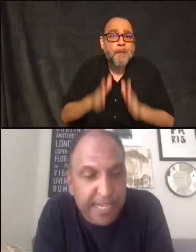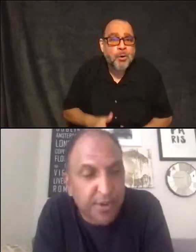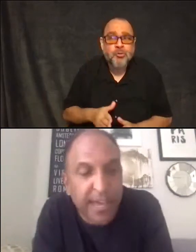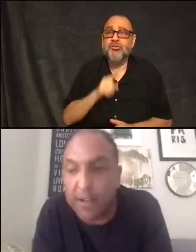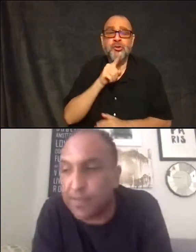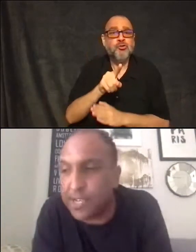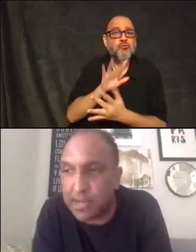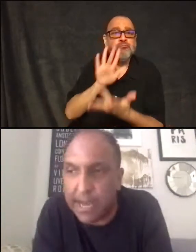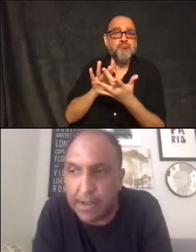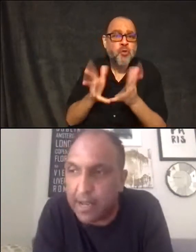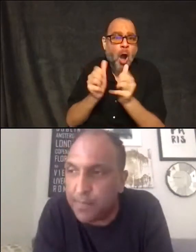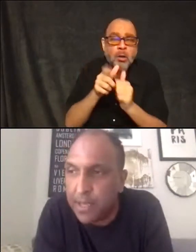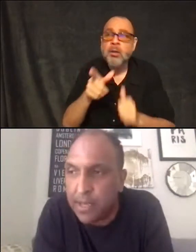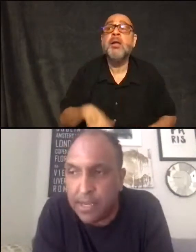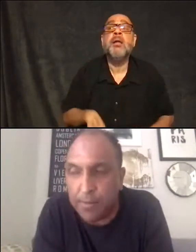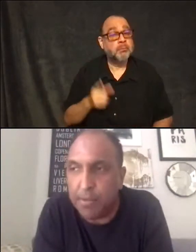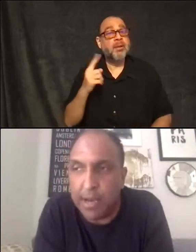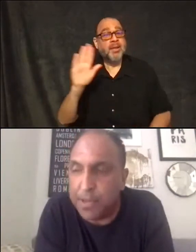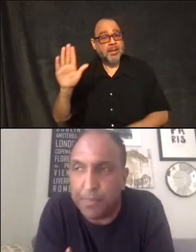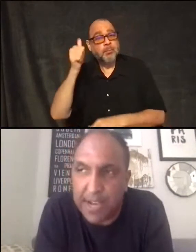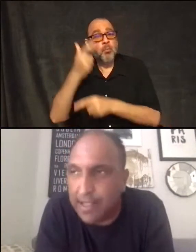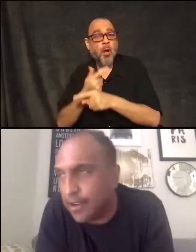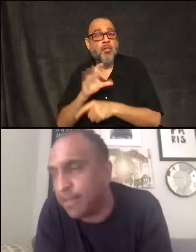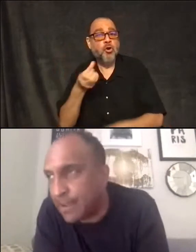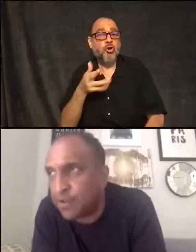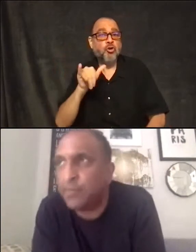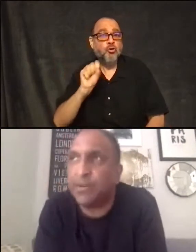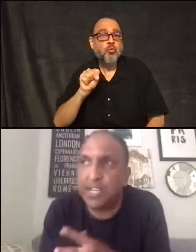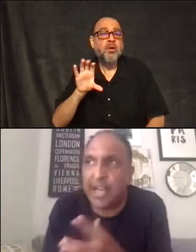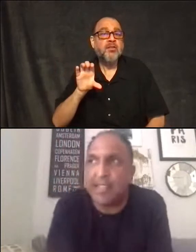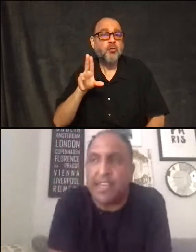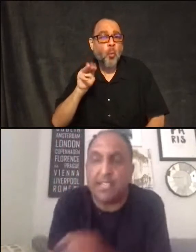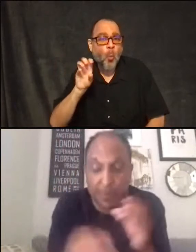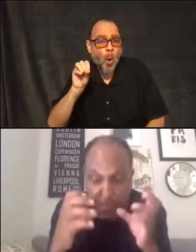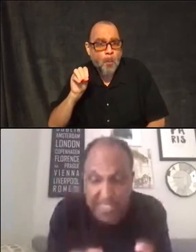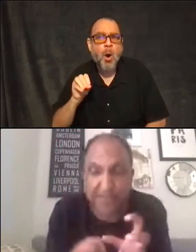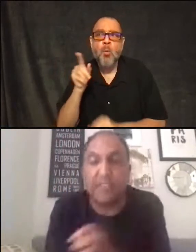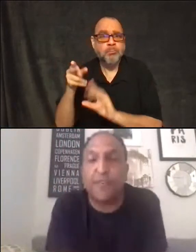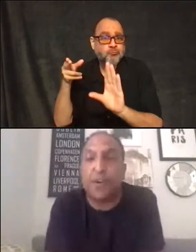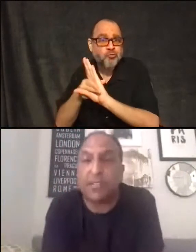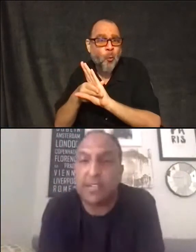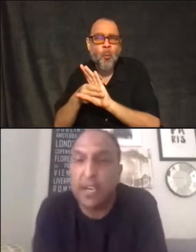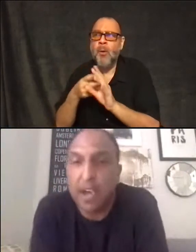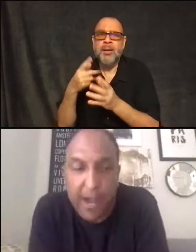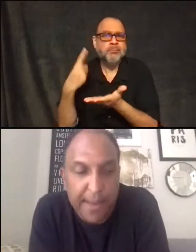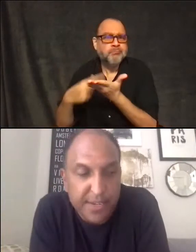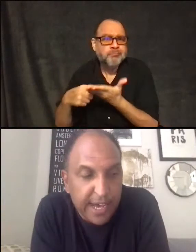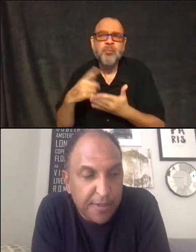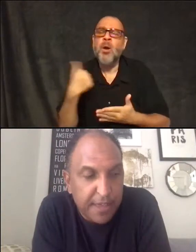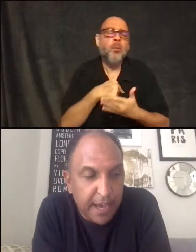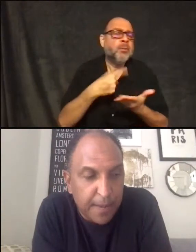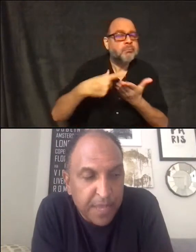creator mental health. We talked about, people of color and Black folk. We did a lot of things that were specifically focused around